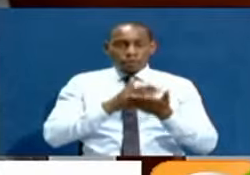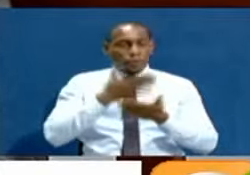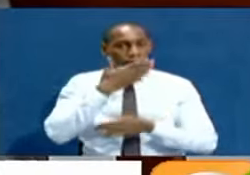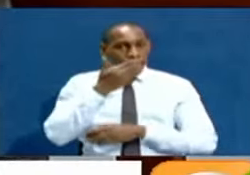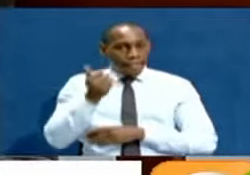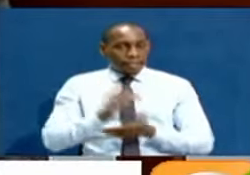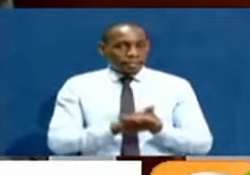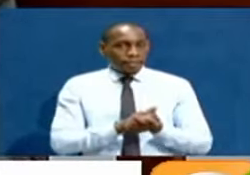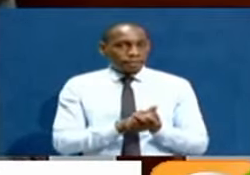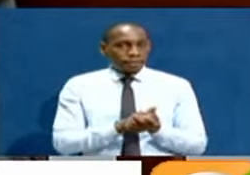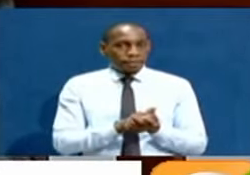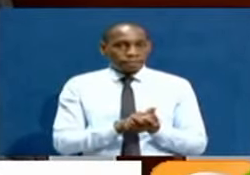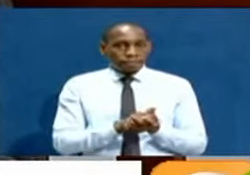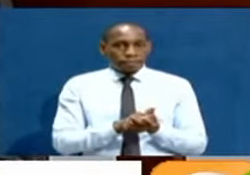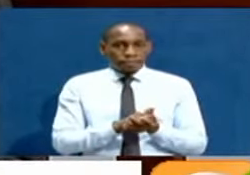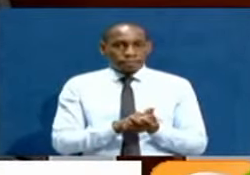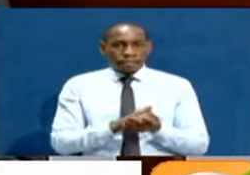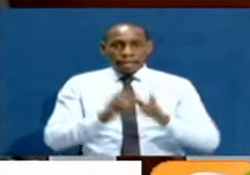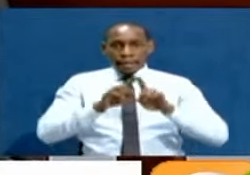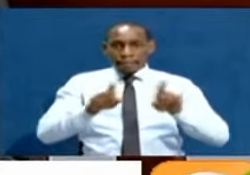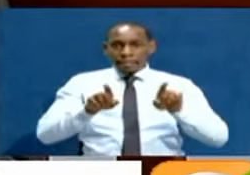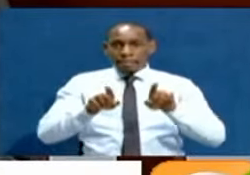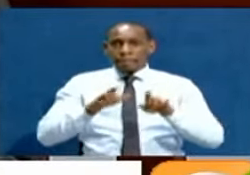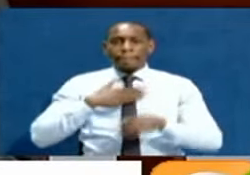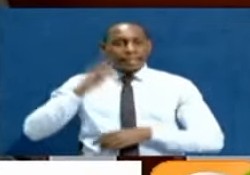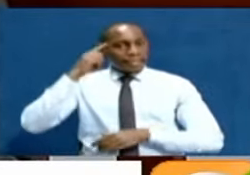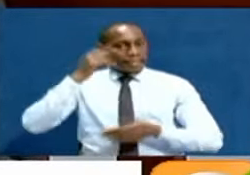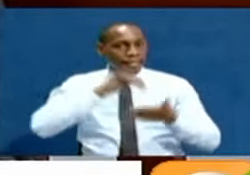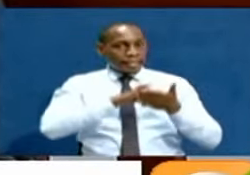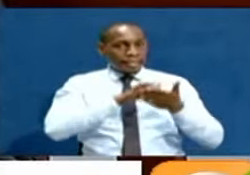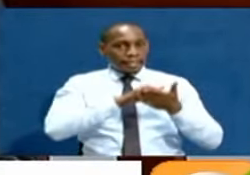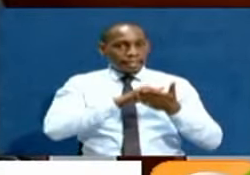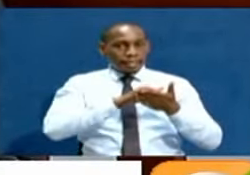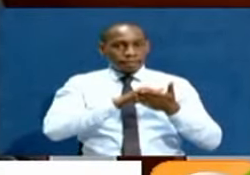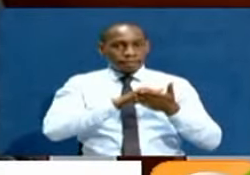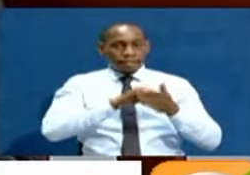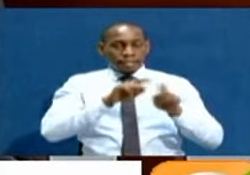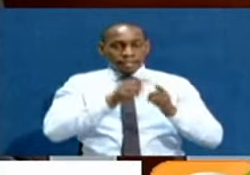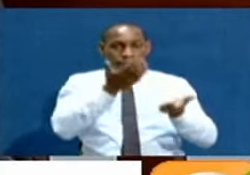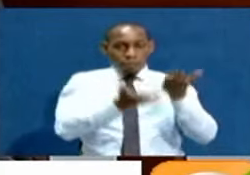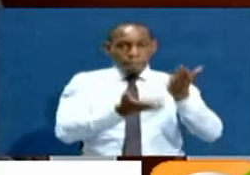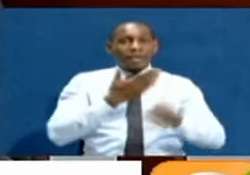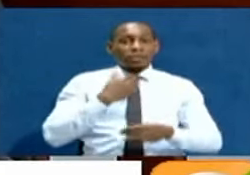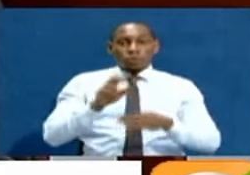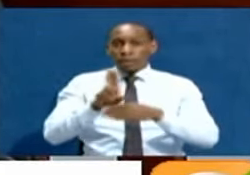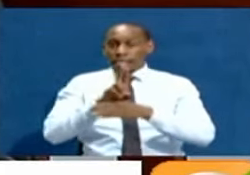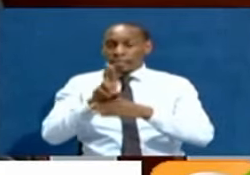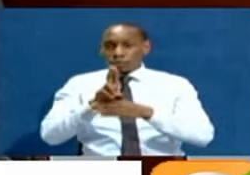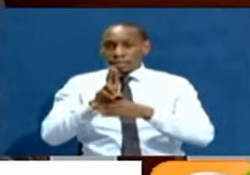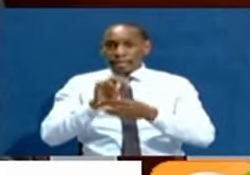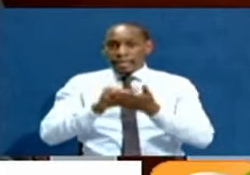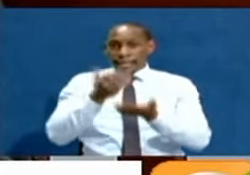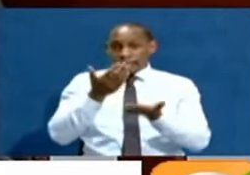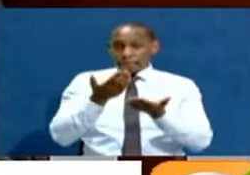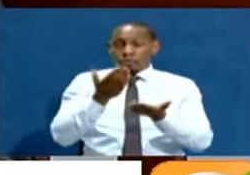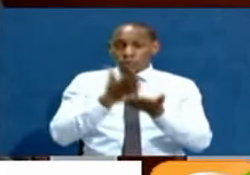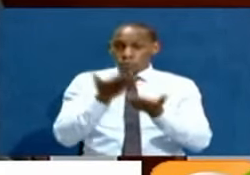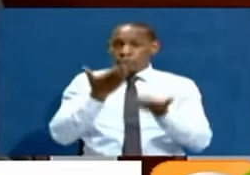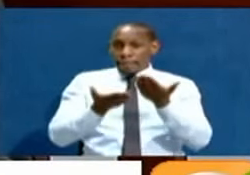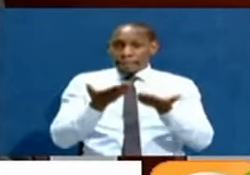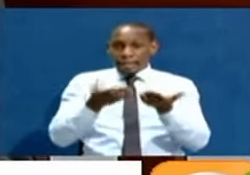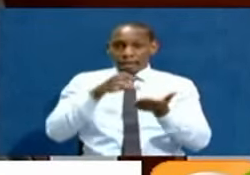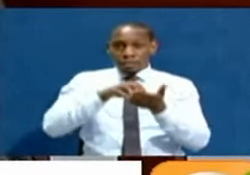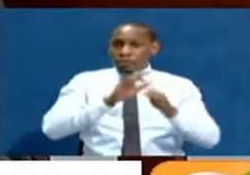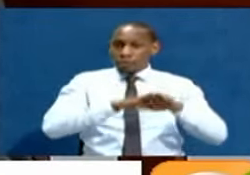National Championship. Now, I'm not a golfer either. But I think that's an analogy that I would like to use to say, look, we might be down, we might